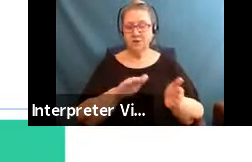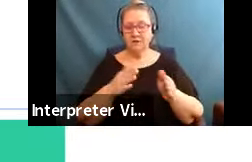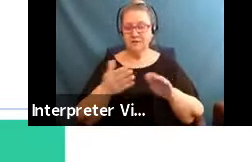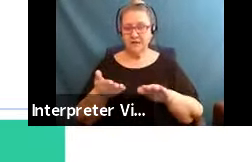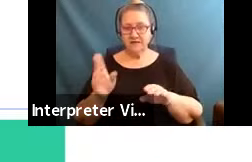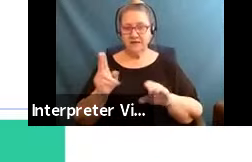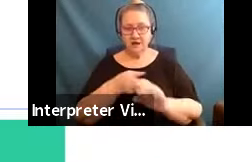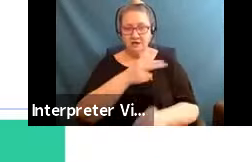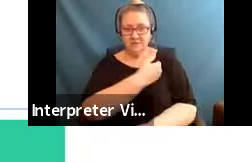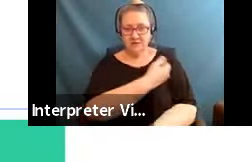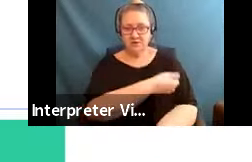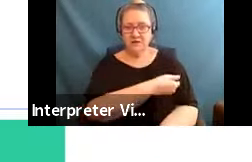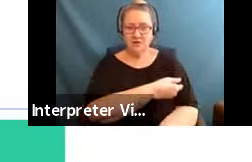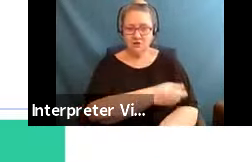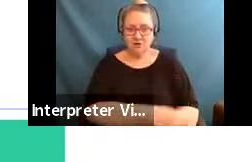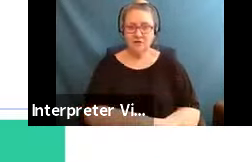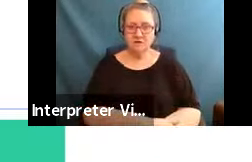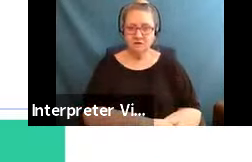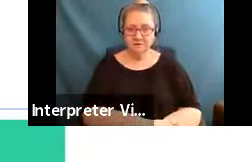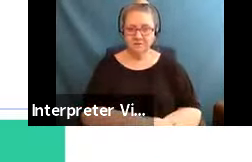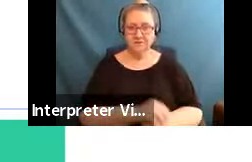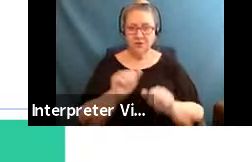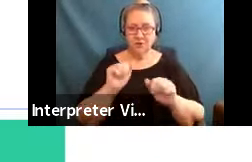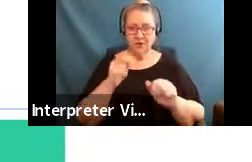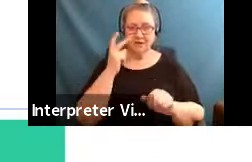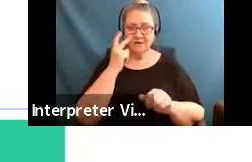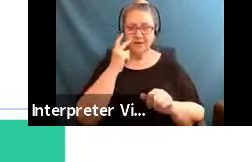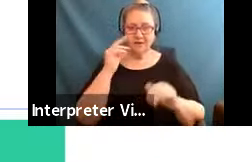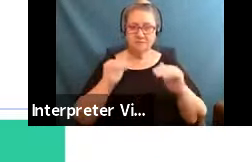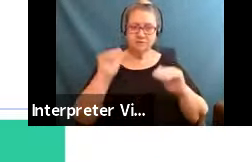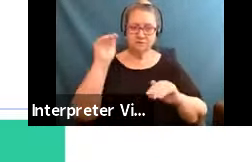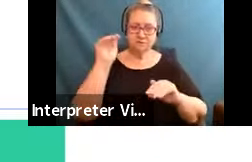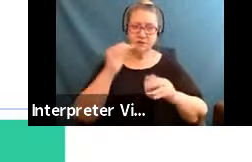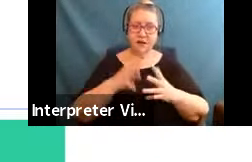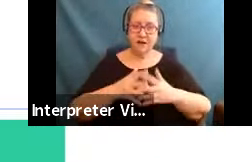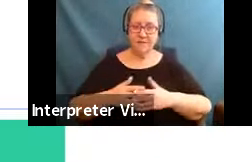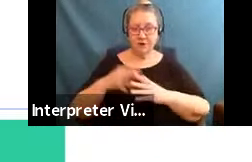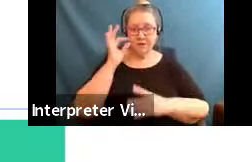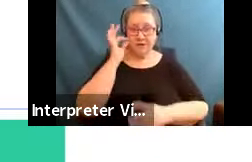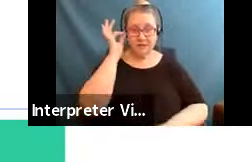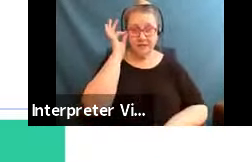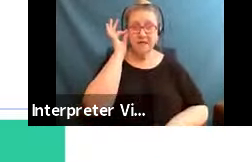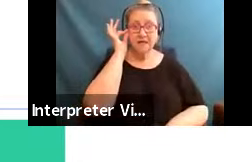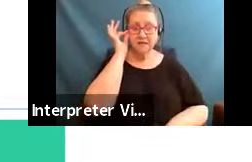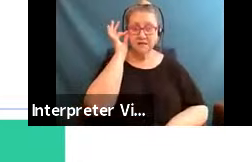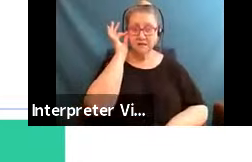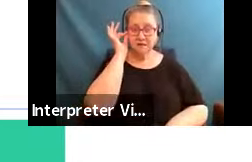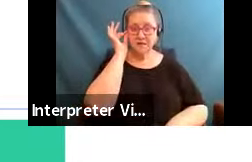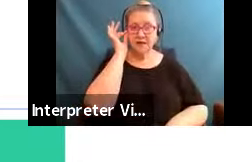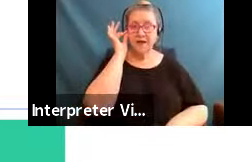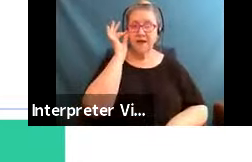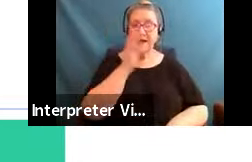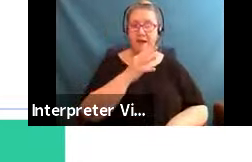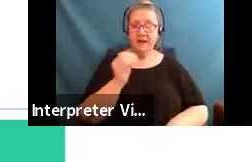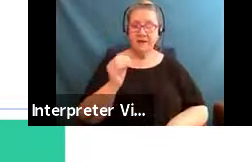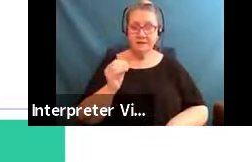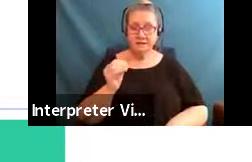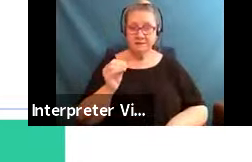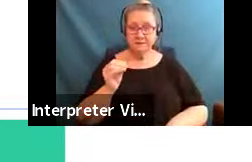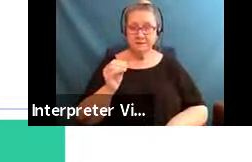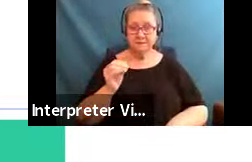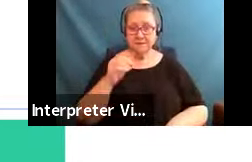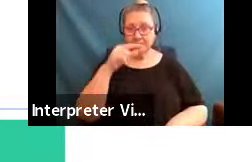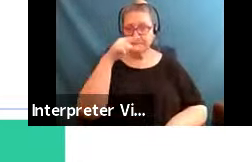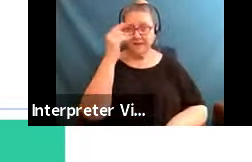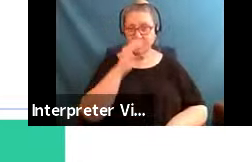see a disproportionate, again, in our American Indian and the Black